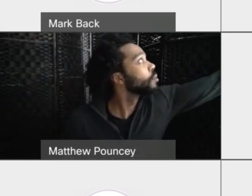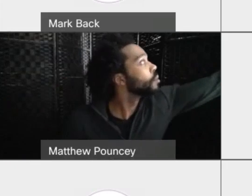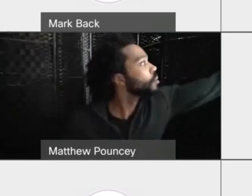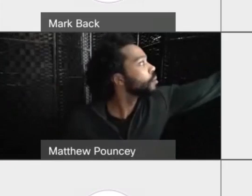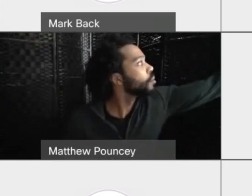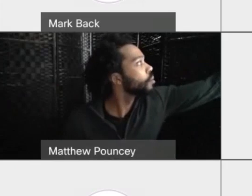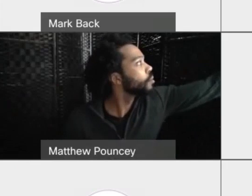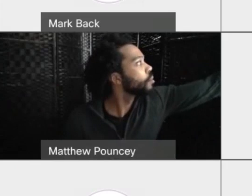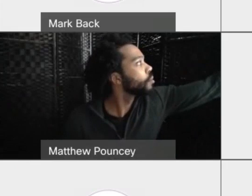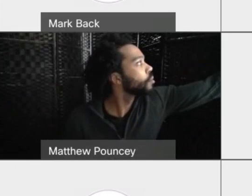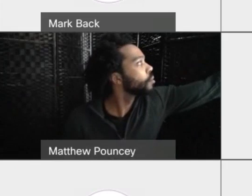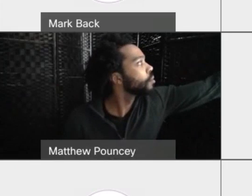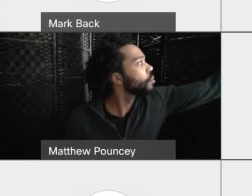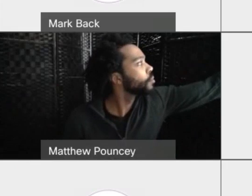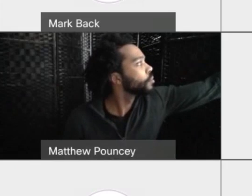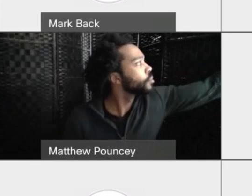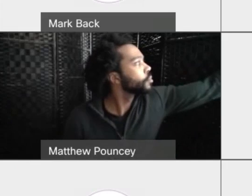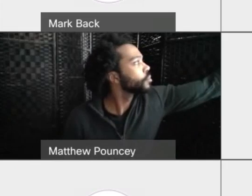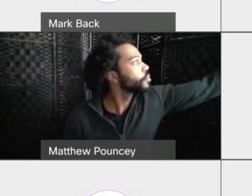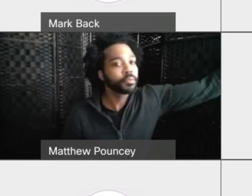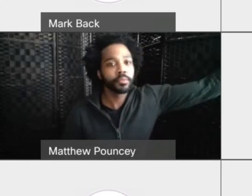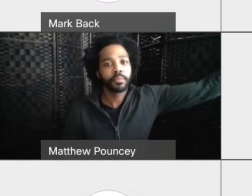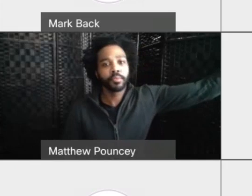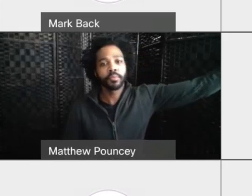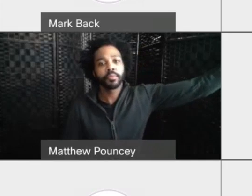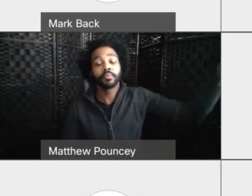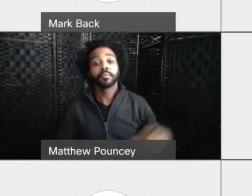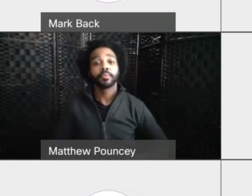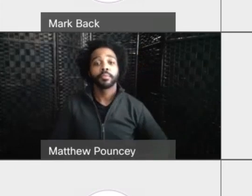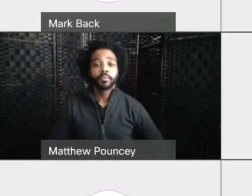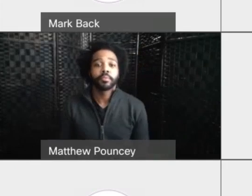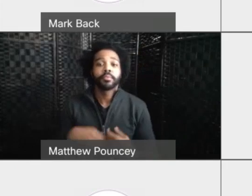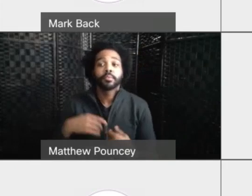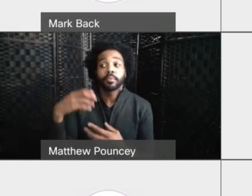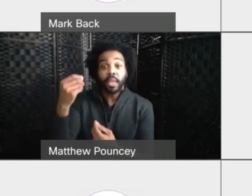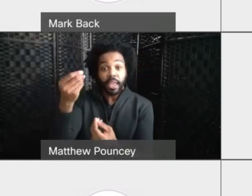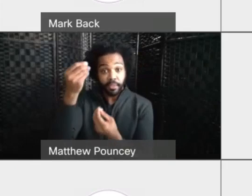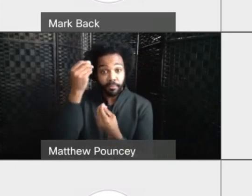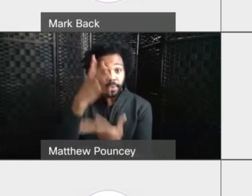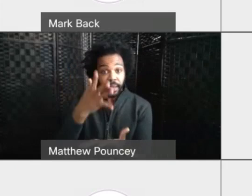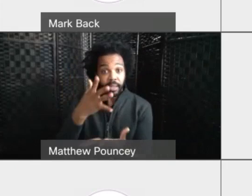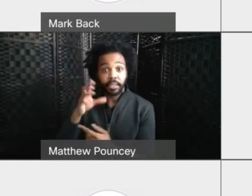So the guidance that Daryl was referring to has also been placed in the chat box